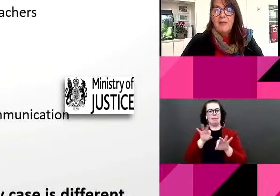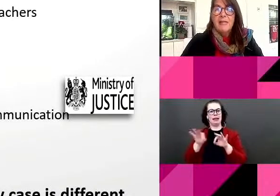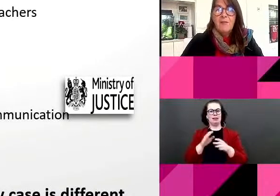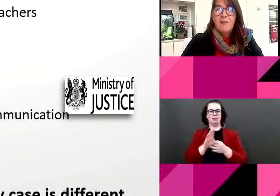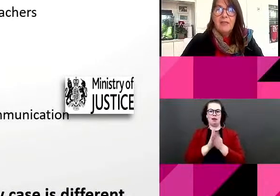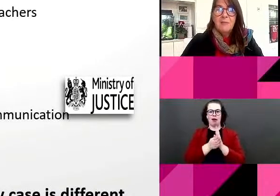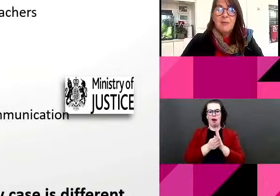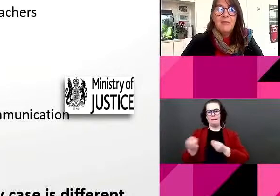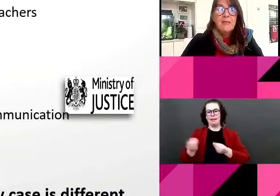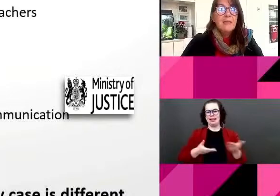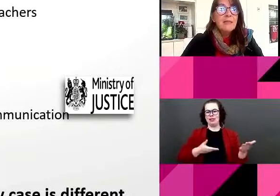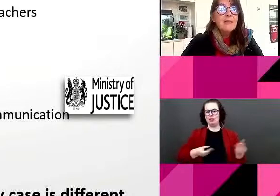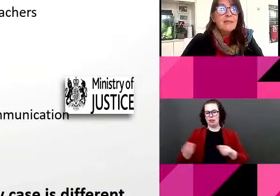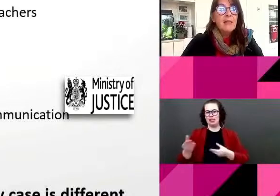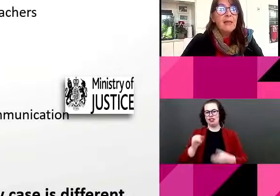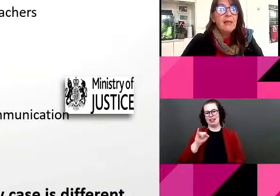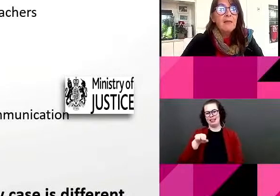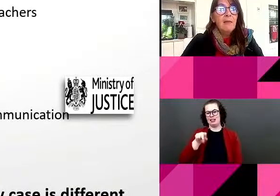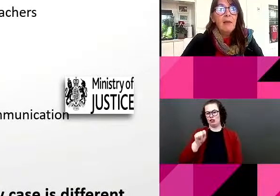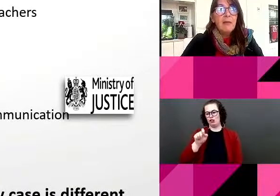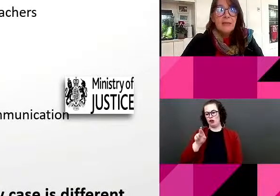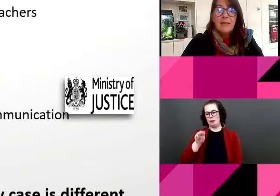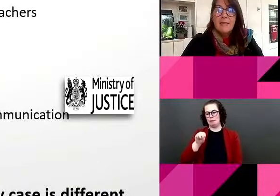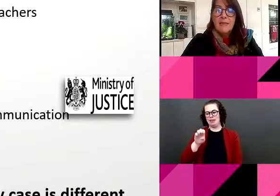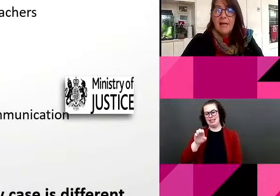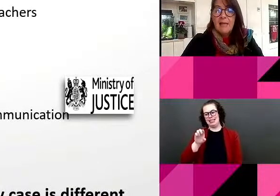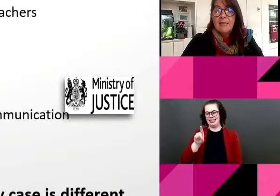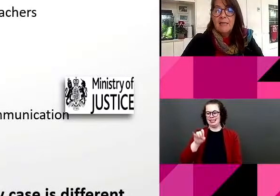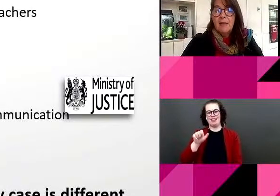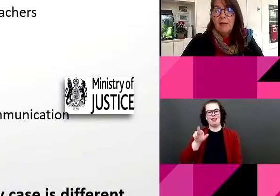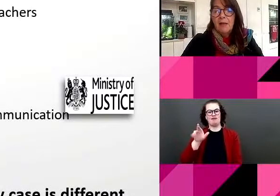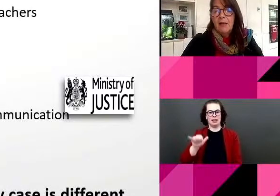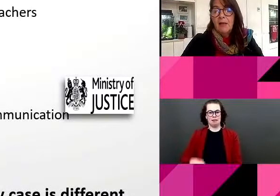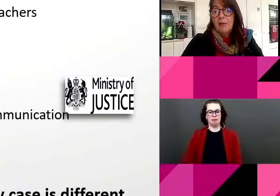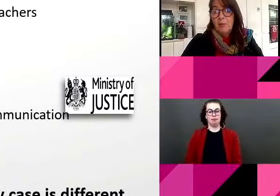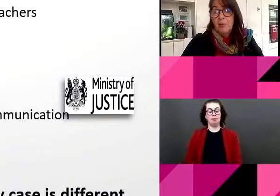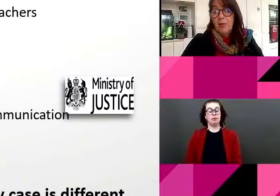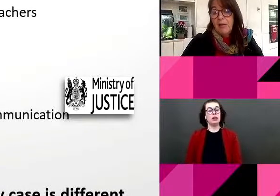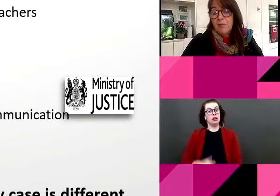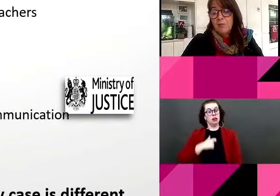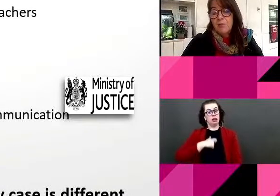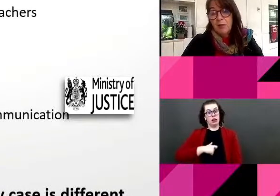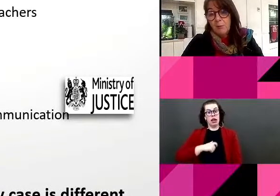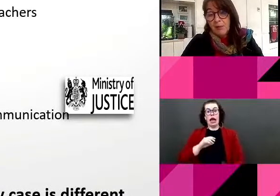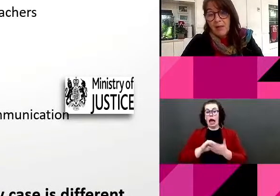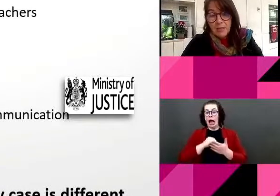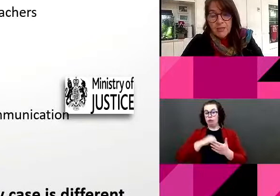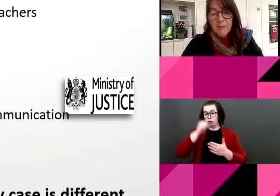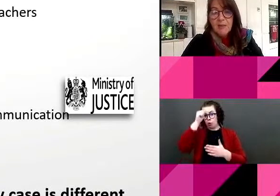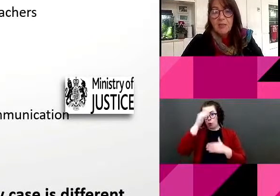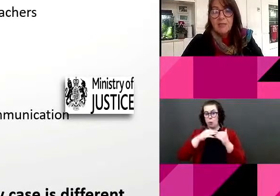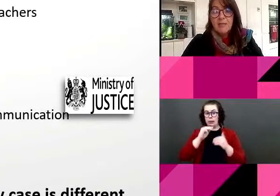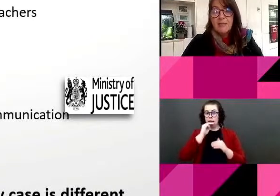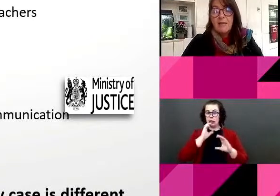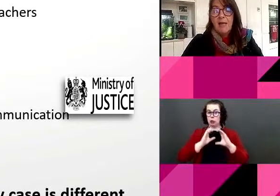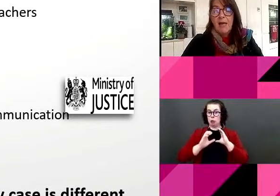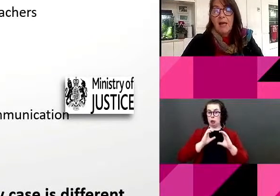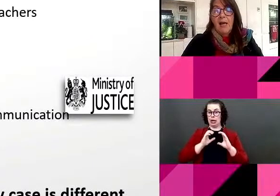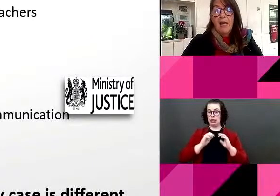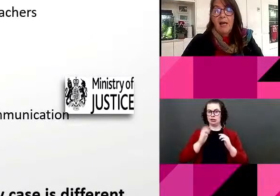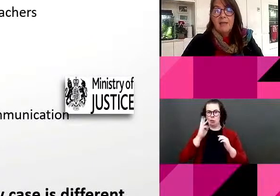You must have an expertise in and an understanding in communication. We're communication